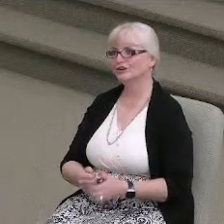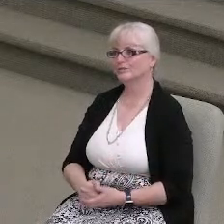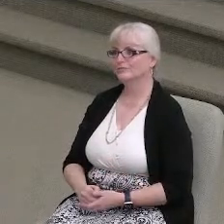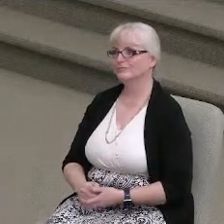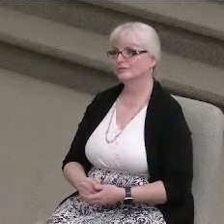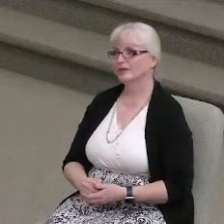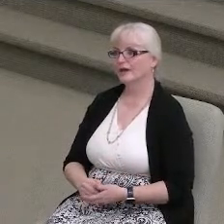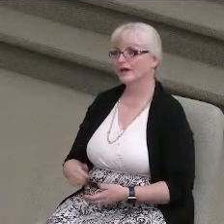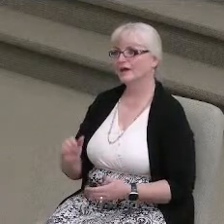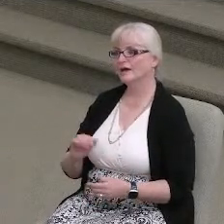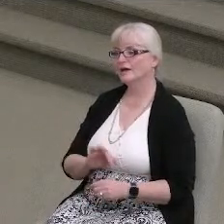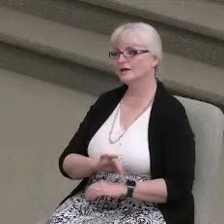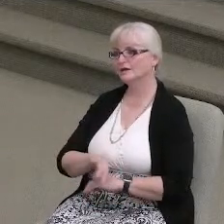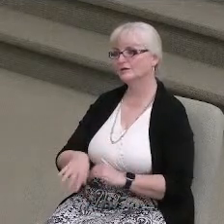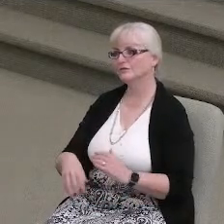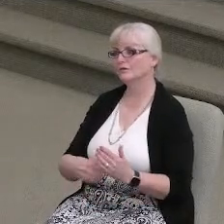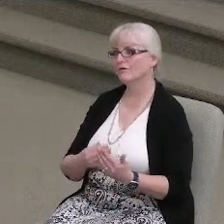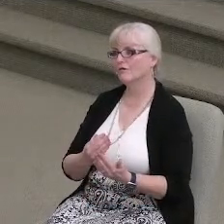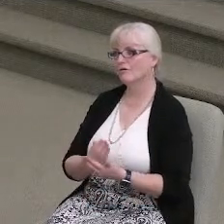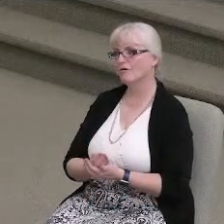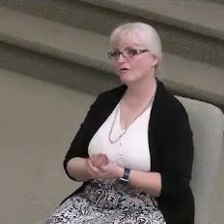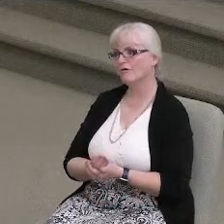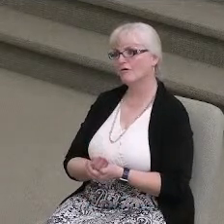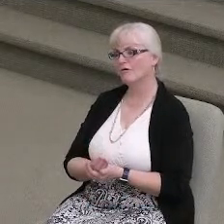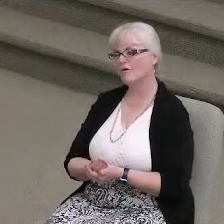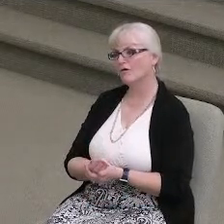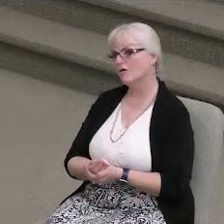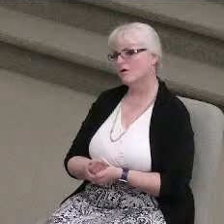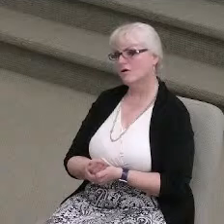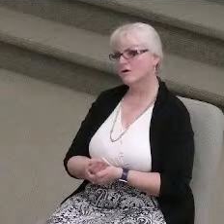change at